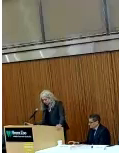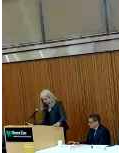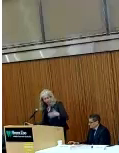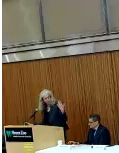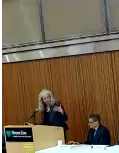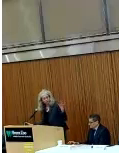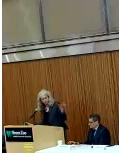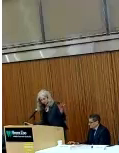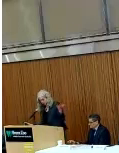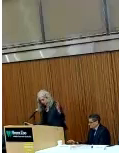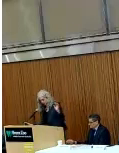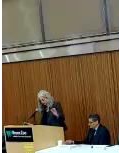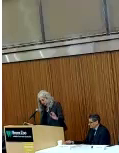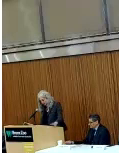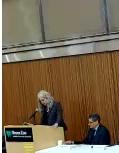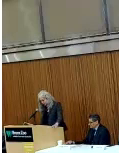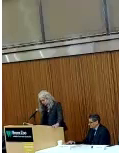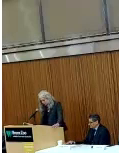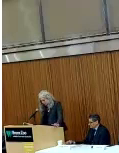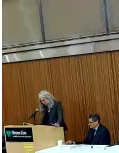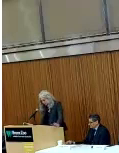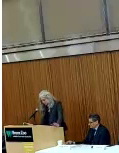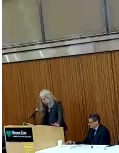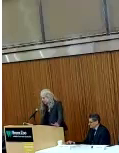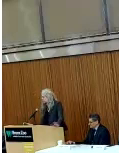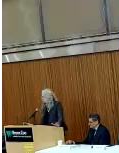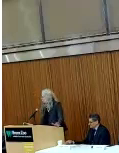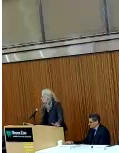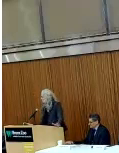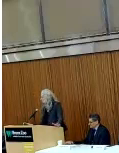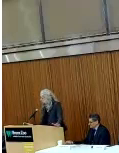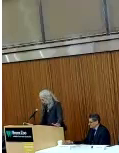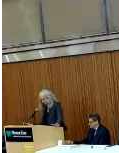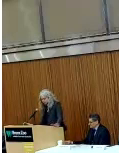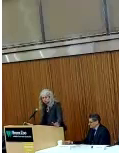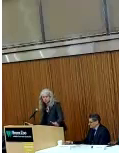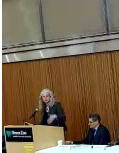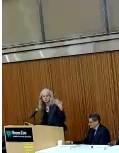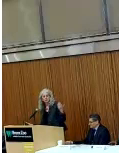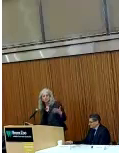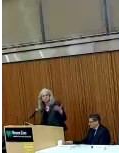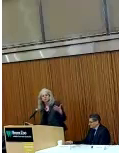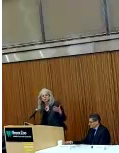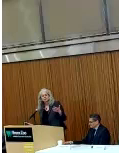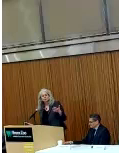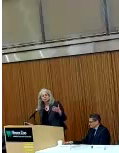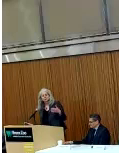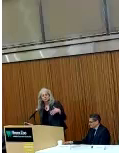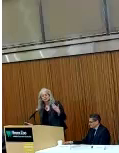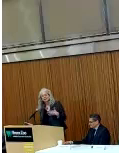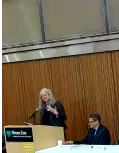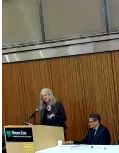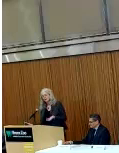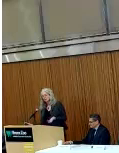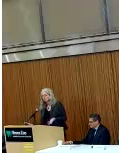to sort of as um folks were talking about today really sort of continue to expand affordable mortgage products that both address homeowners